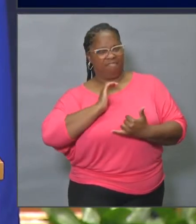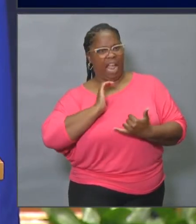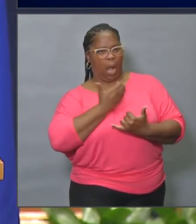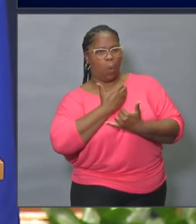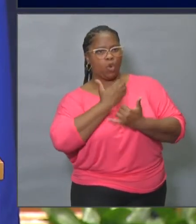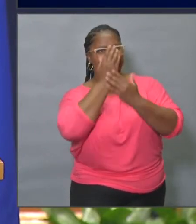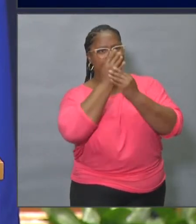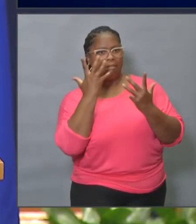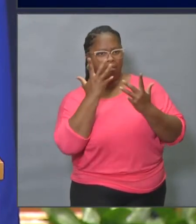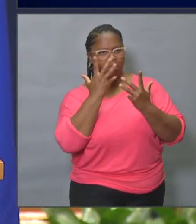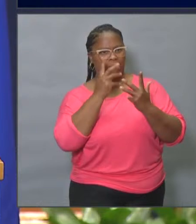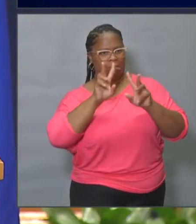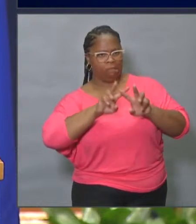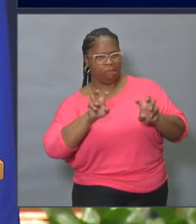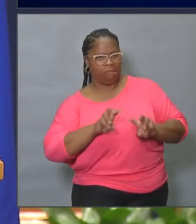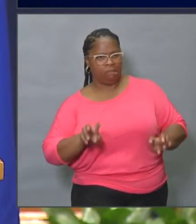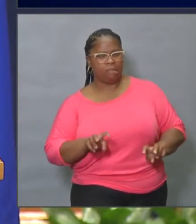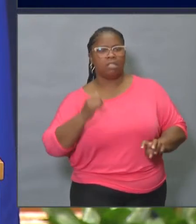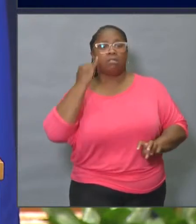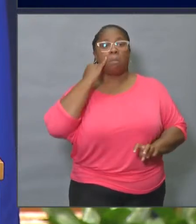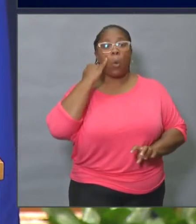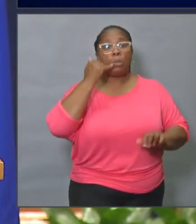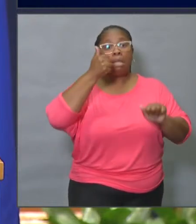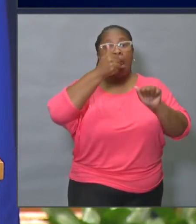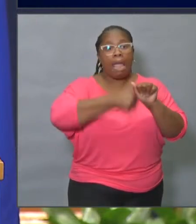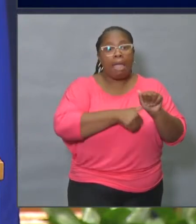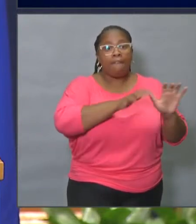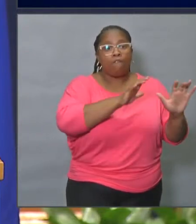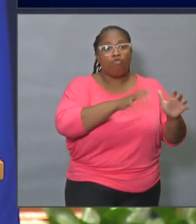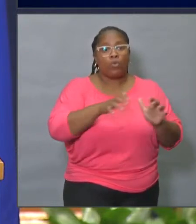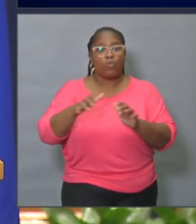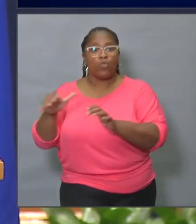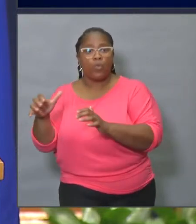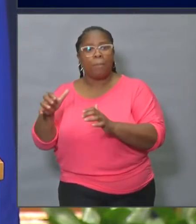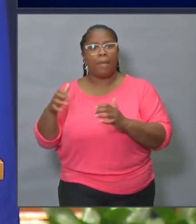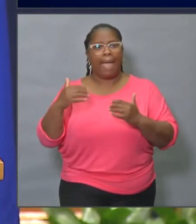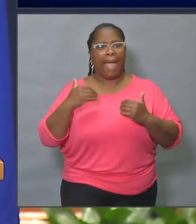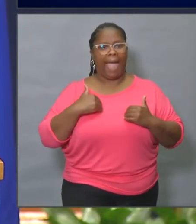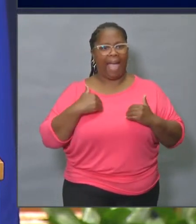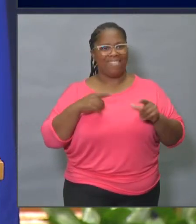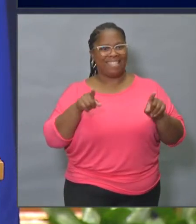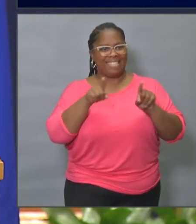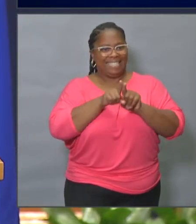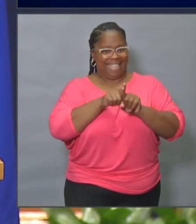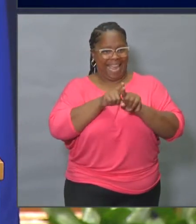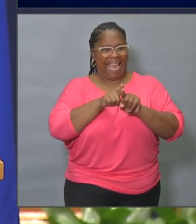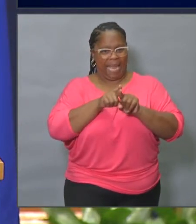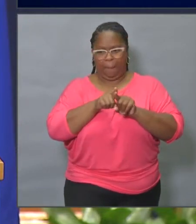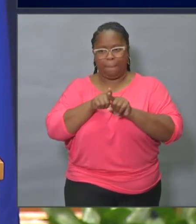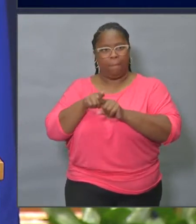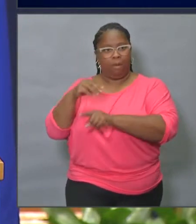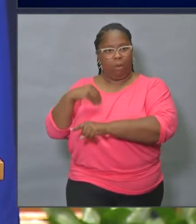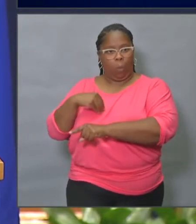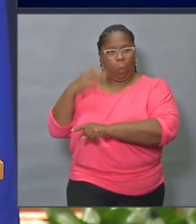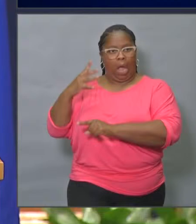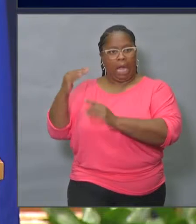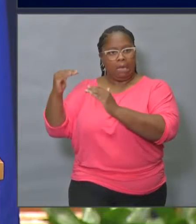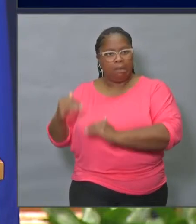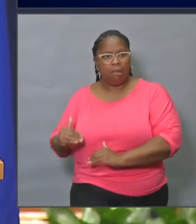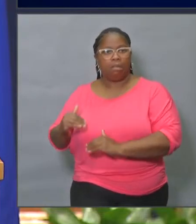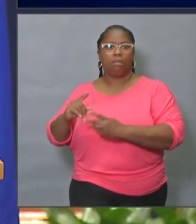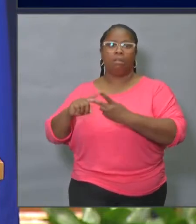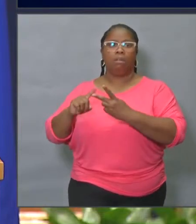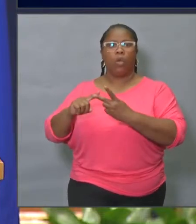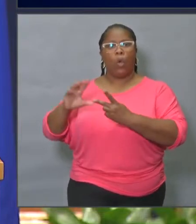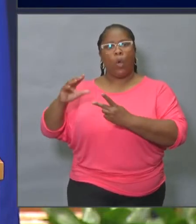every group has the same death rate as those who have the lowest rate of death. We call that the reference group.